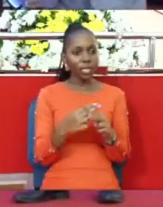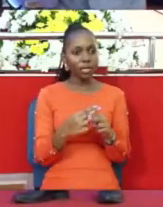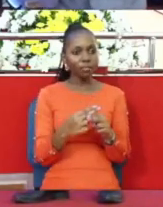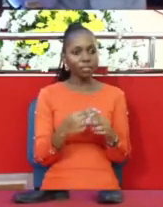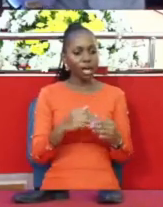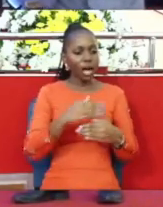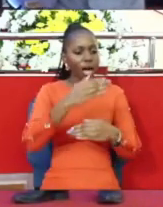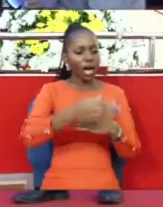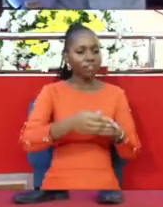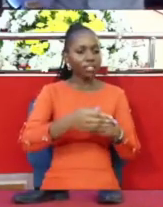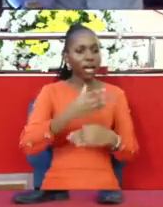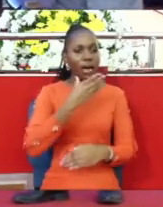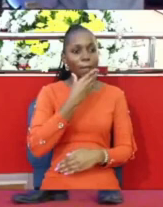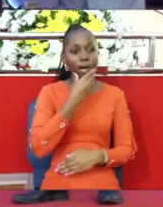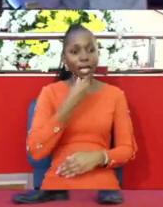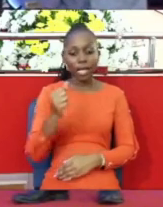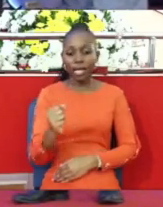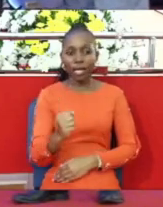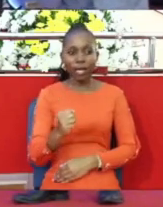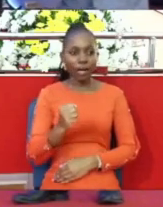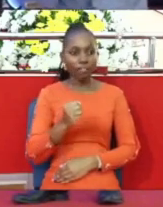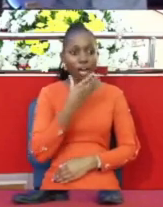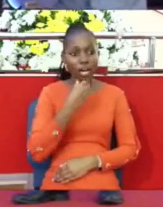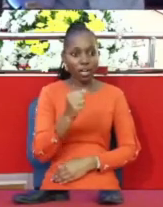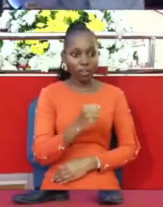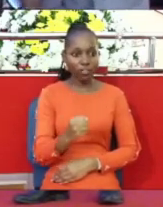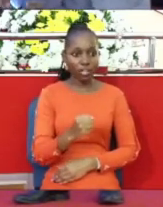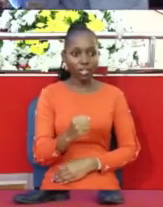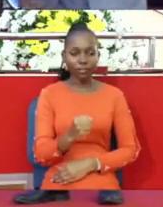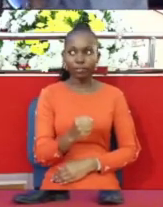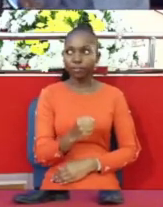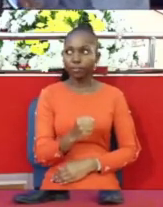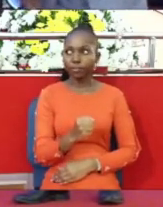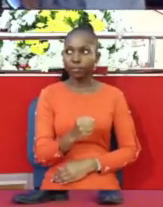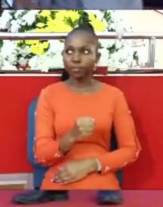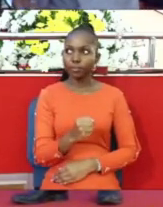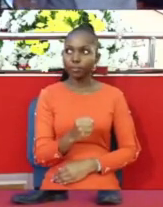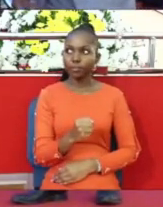mother. Baba because I'm the second son. Kwa sababu mimi ni mwana wa kijana wa pili.